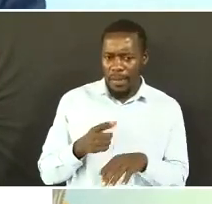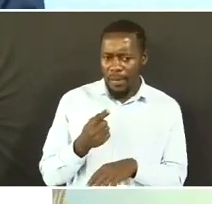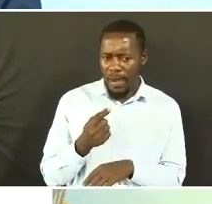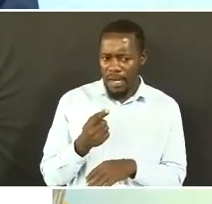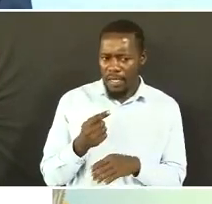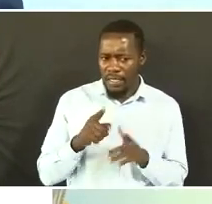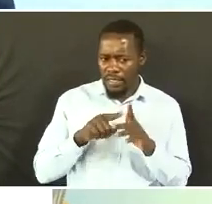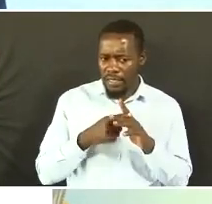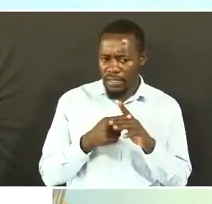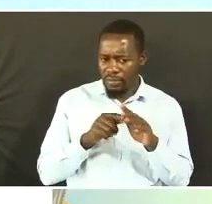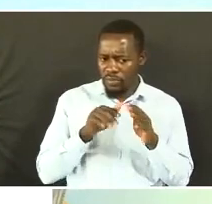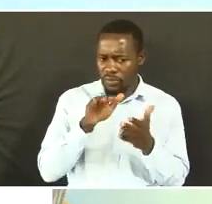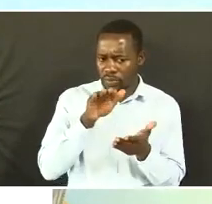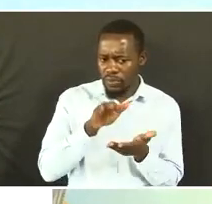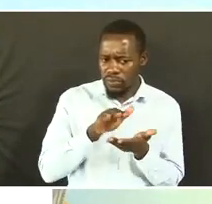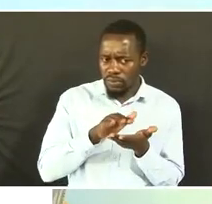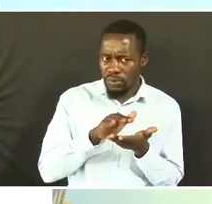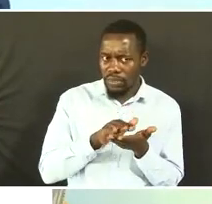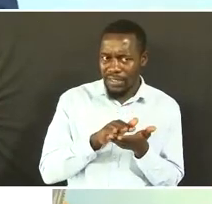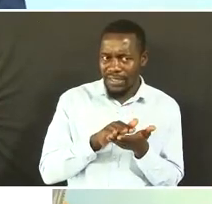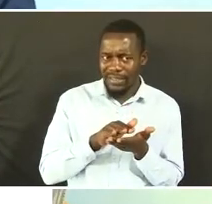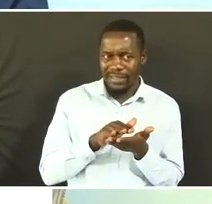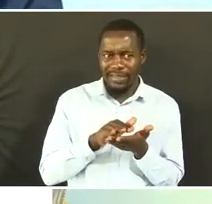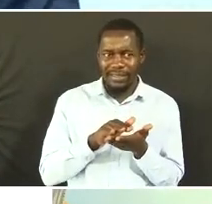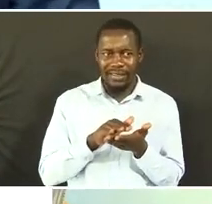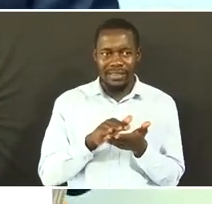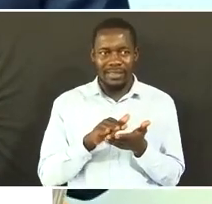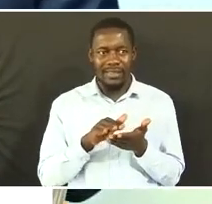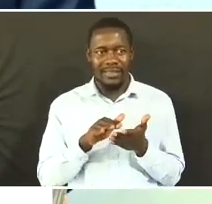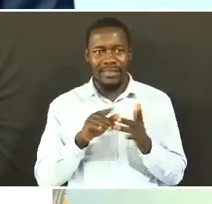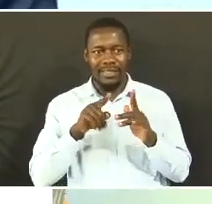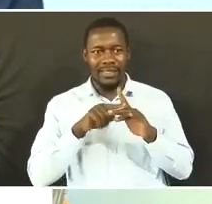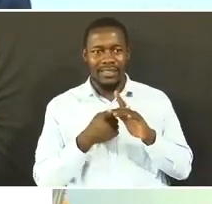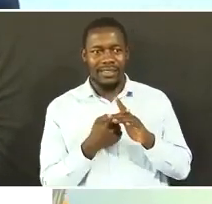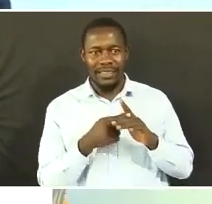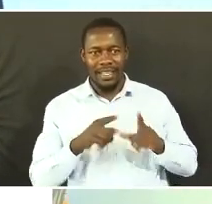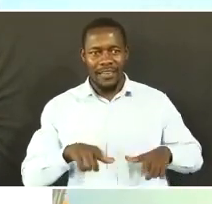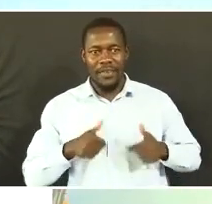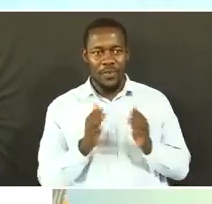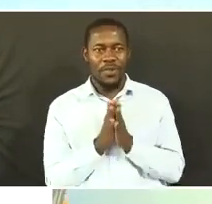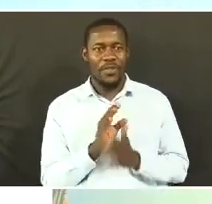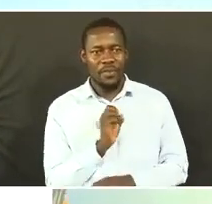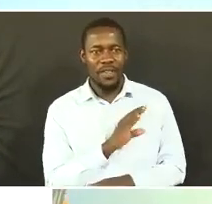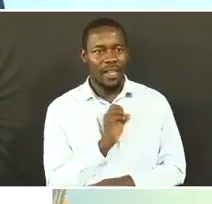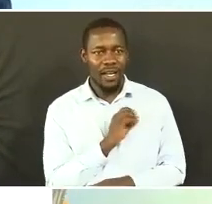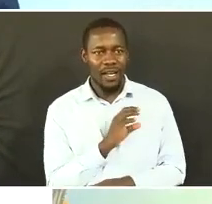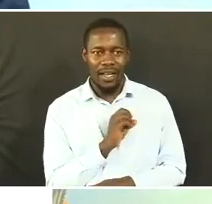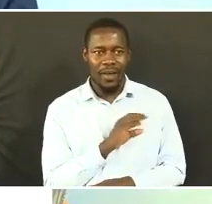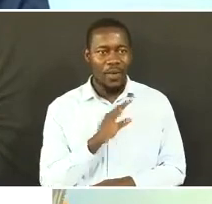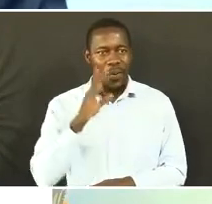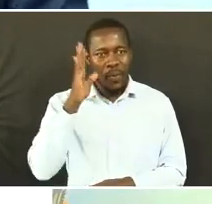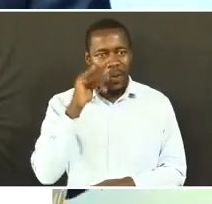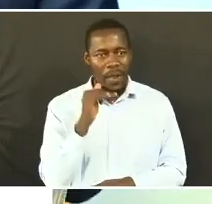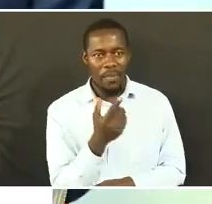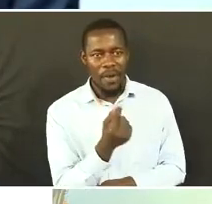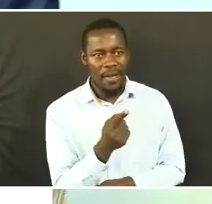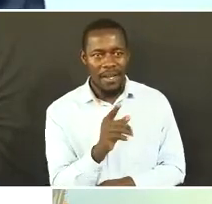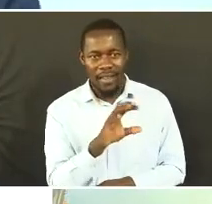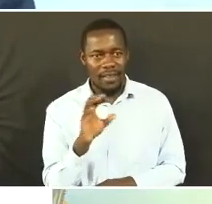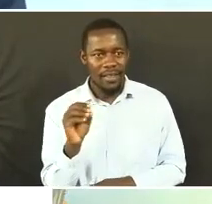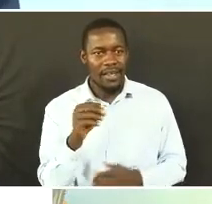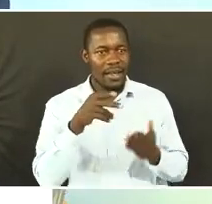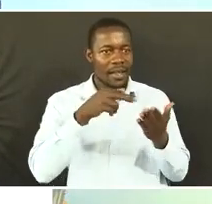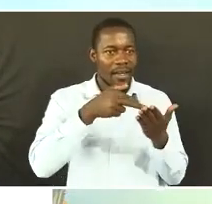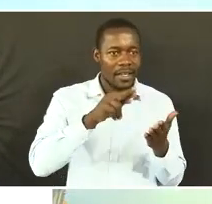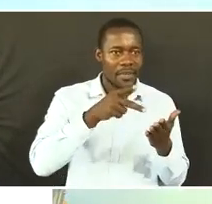lawsuits in foreign land. Auctioneers were upon his tracks. He had to change his neighborhoods and downgrade to